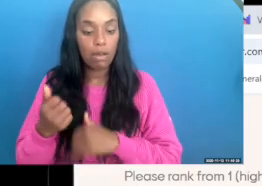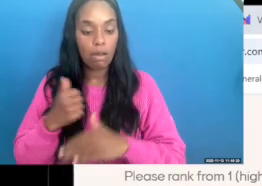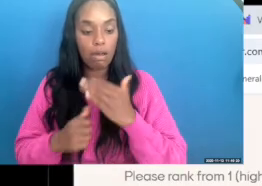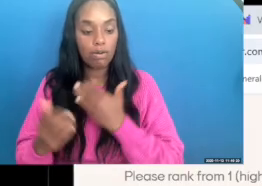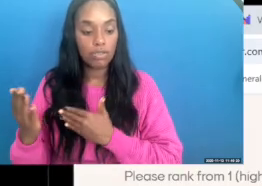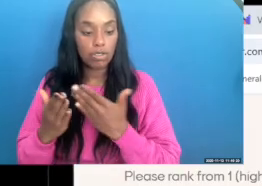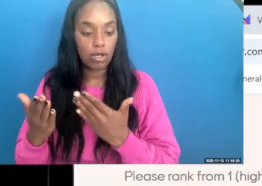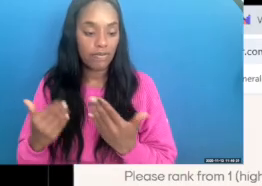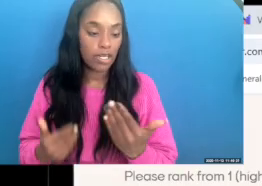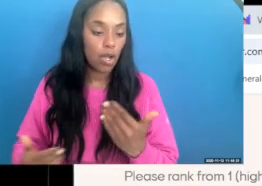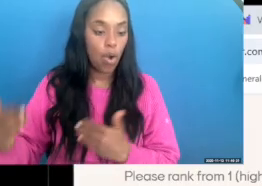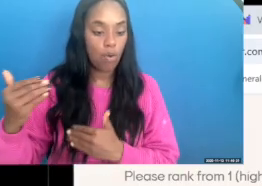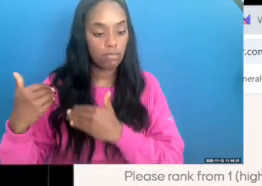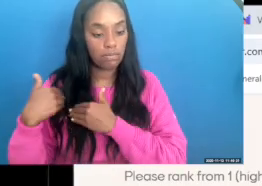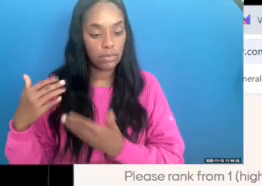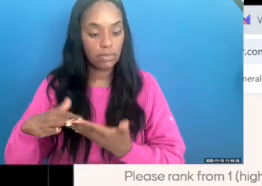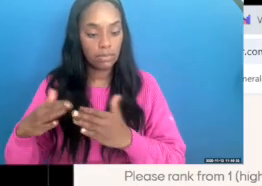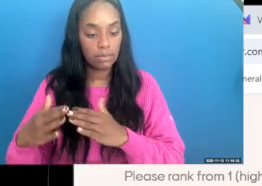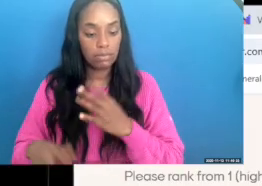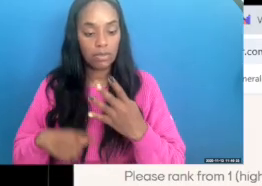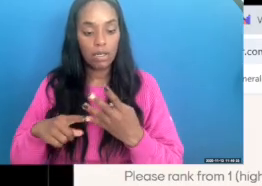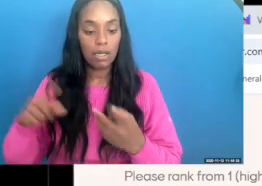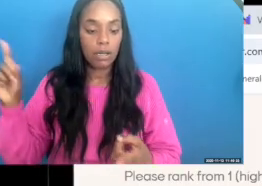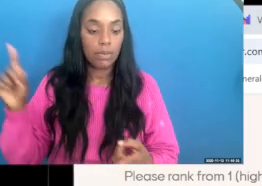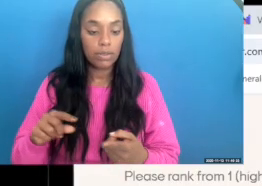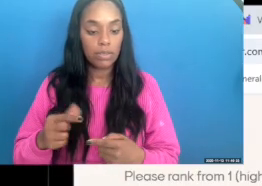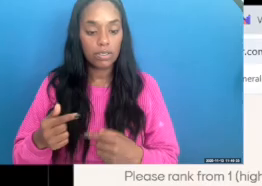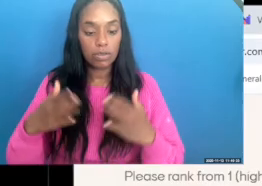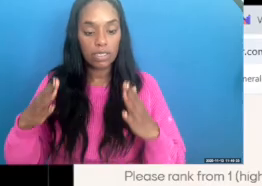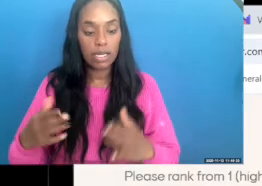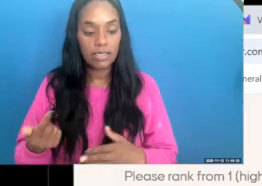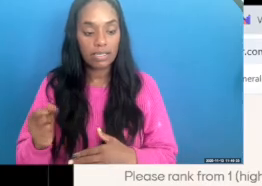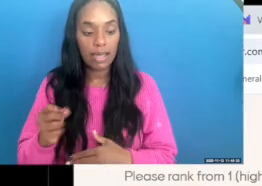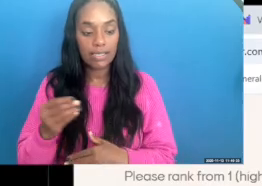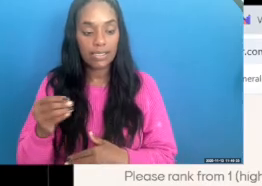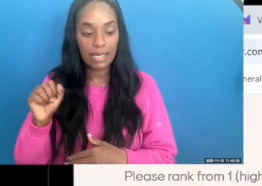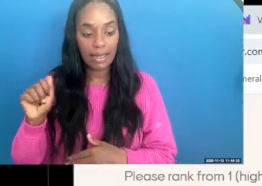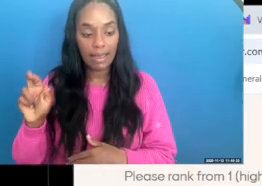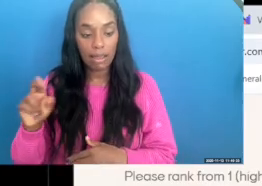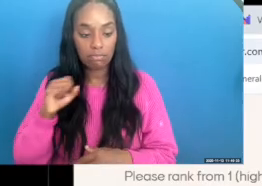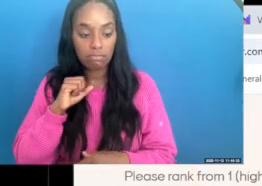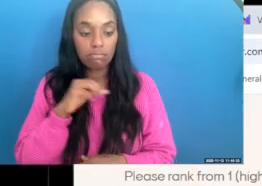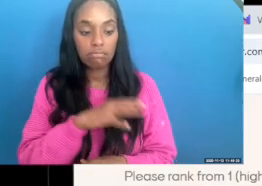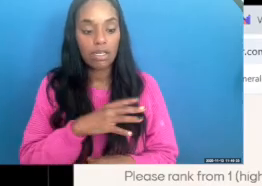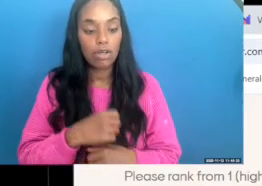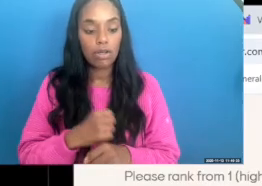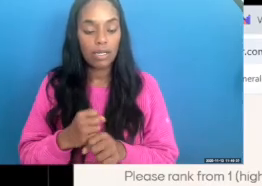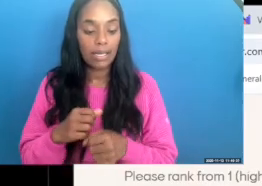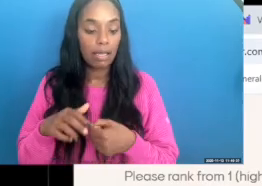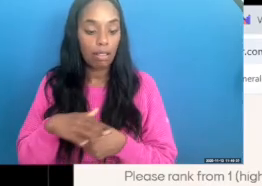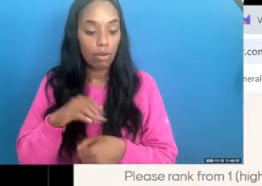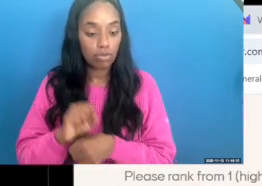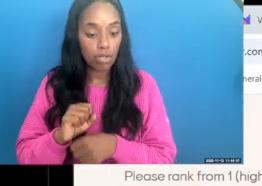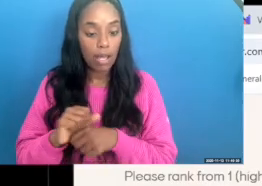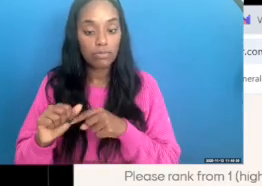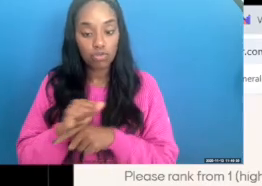mobility options, supporting underserved and overburdened communities, reducing greenhouse gas and air pollution emissions,